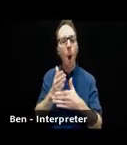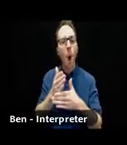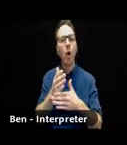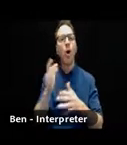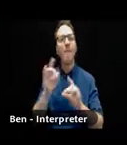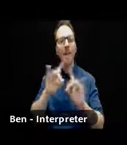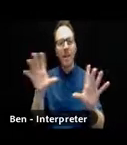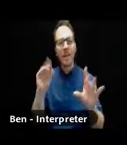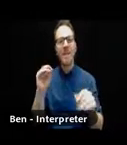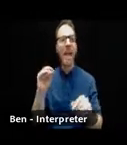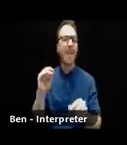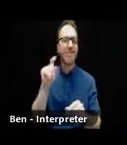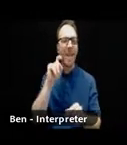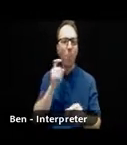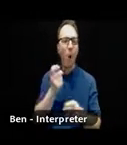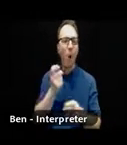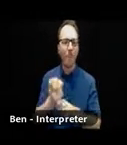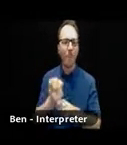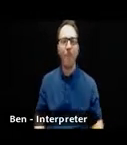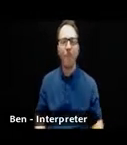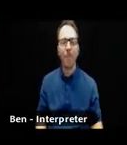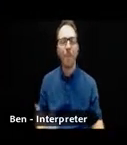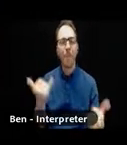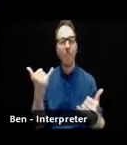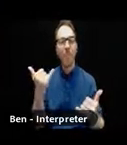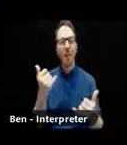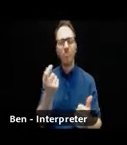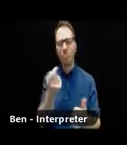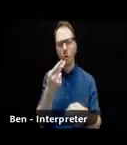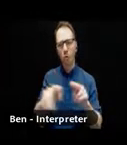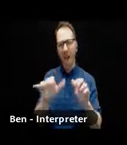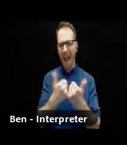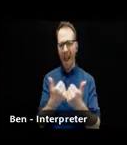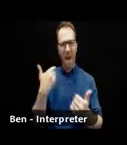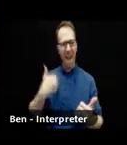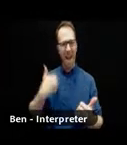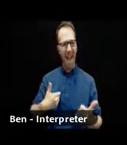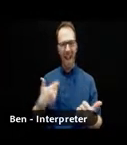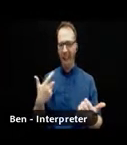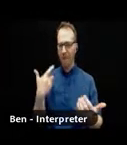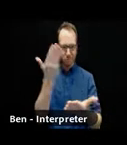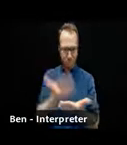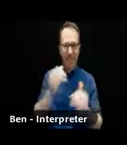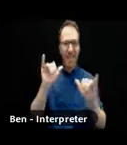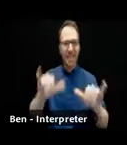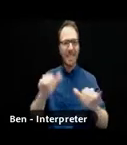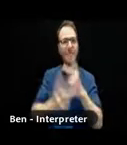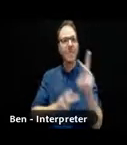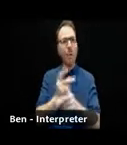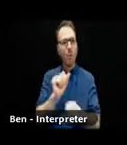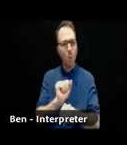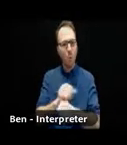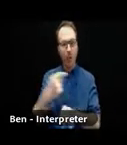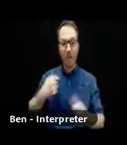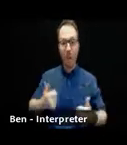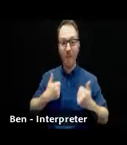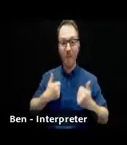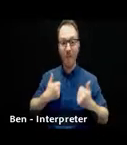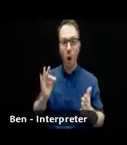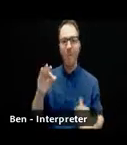So a little bit about how it is that I came to this work. I am a survivor of child